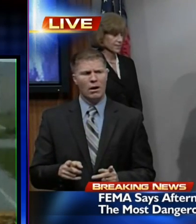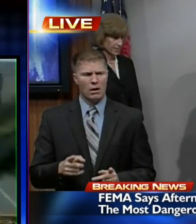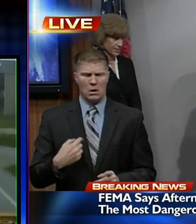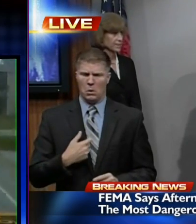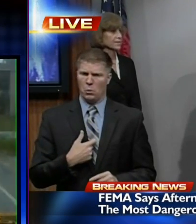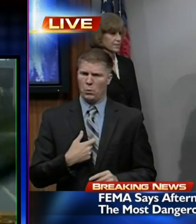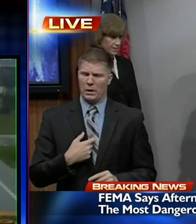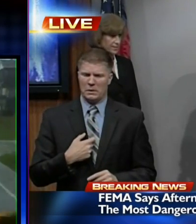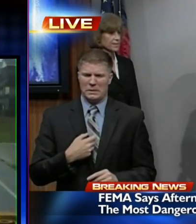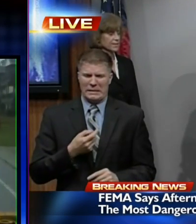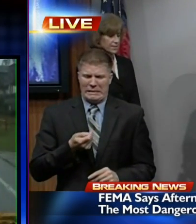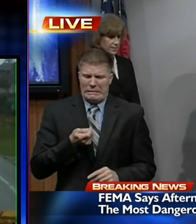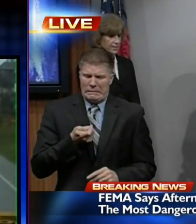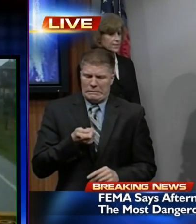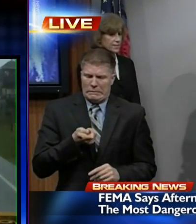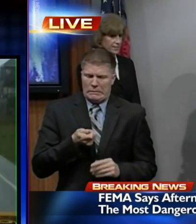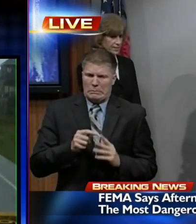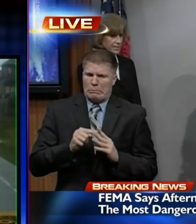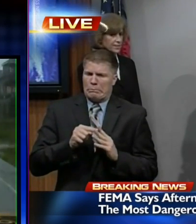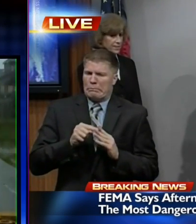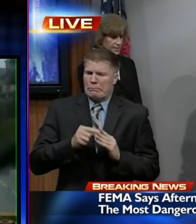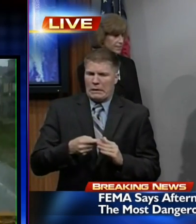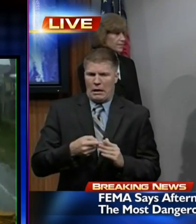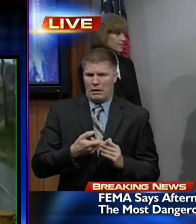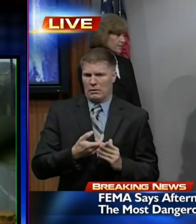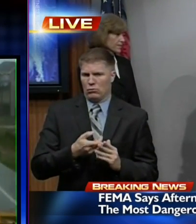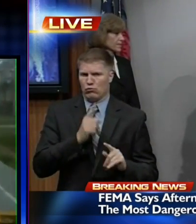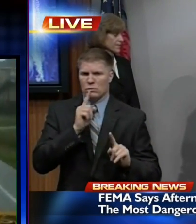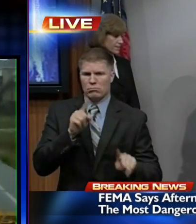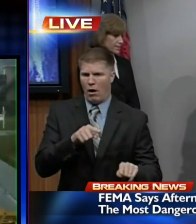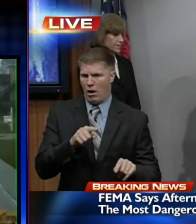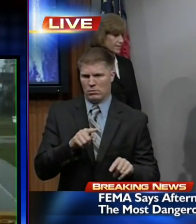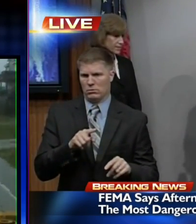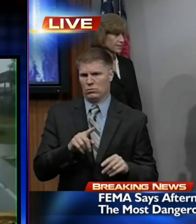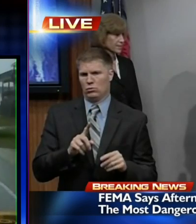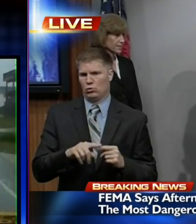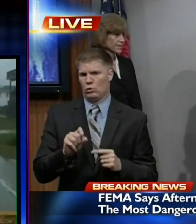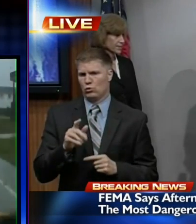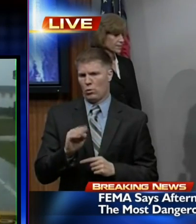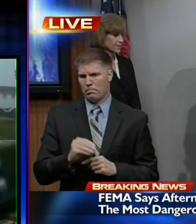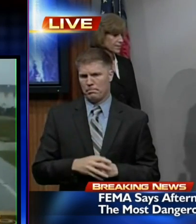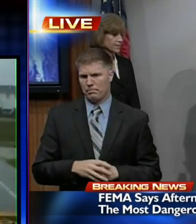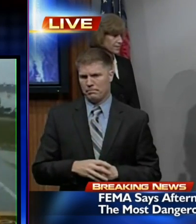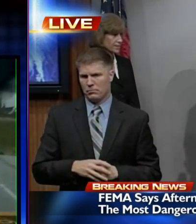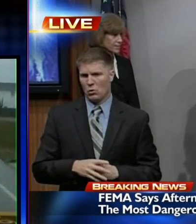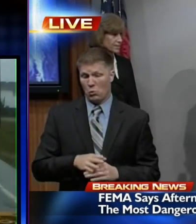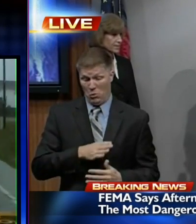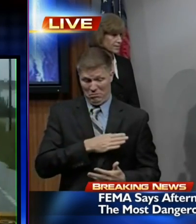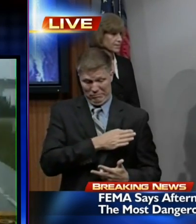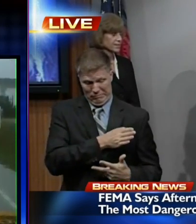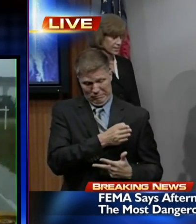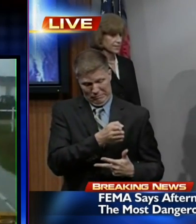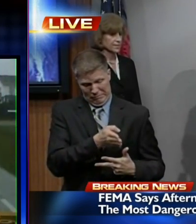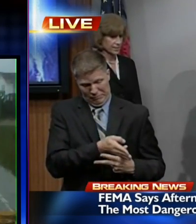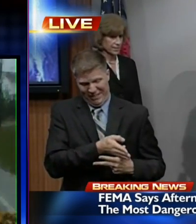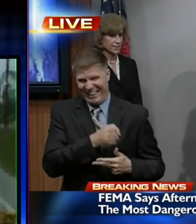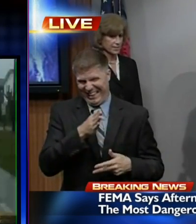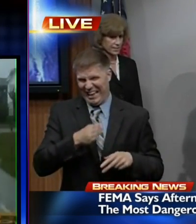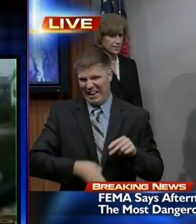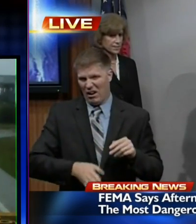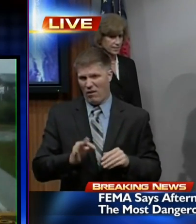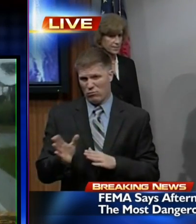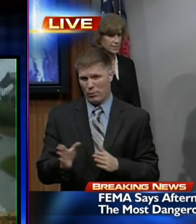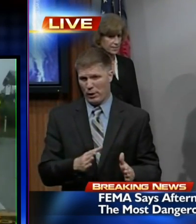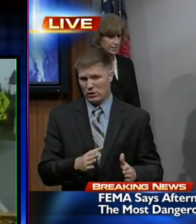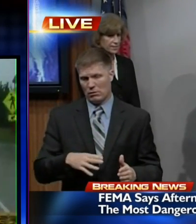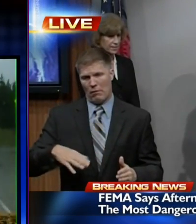the beginning of this storm response. We're just basically at the end of the preparation phase, and we're not